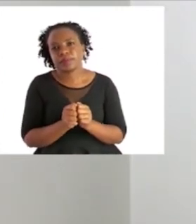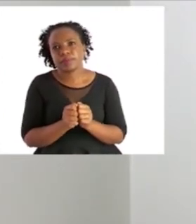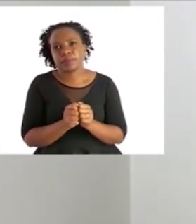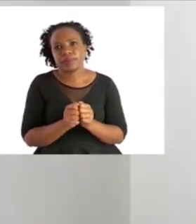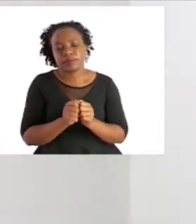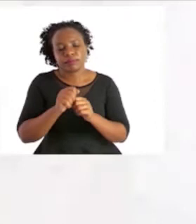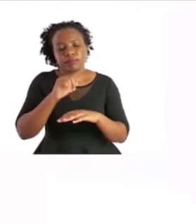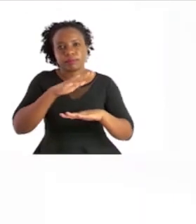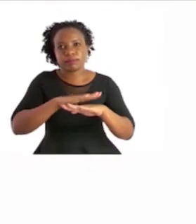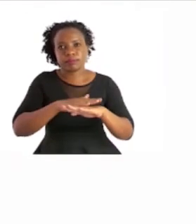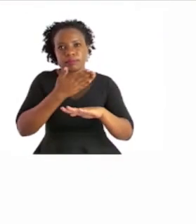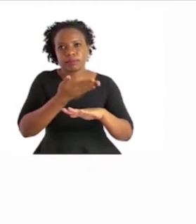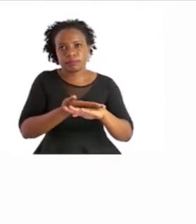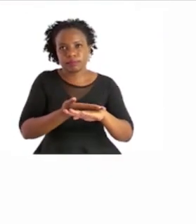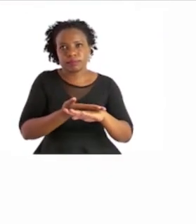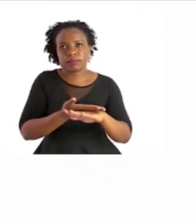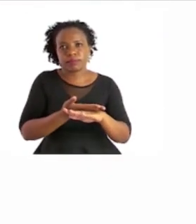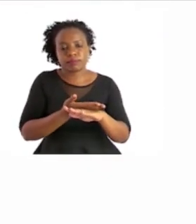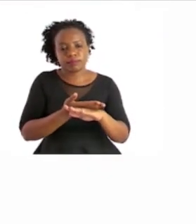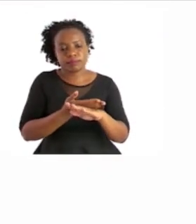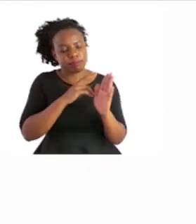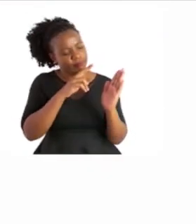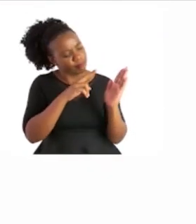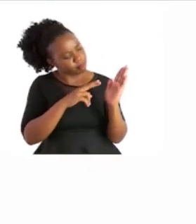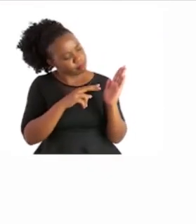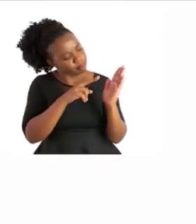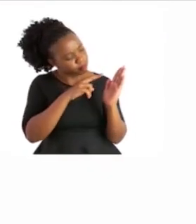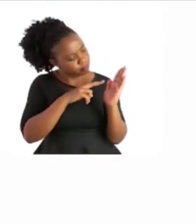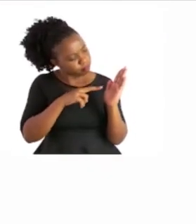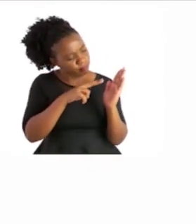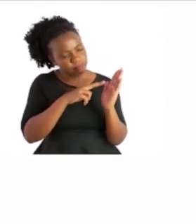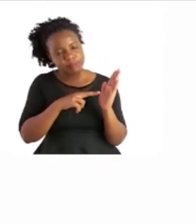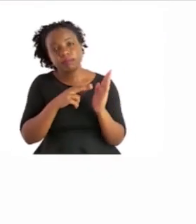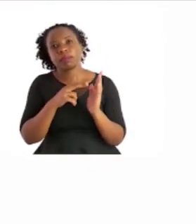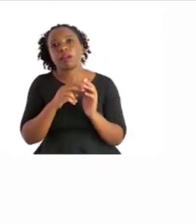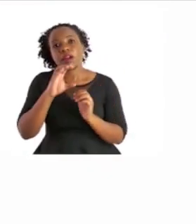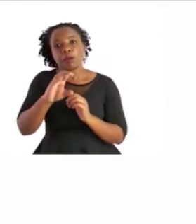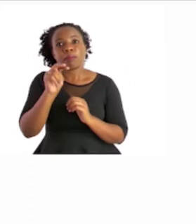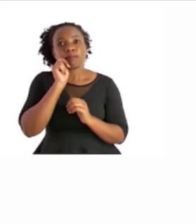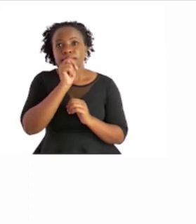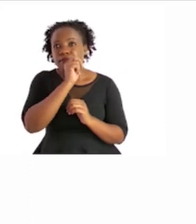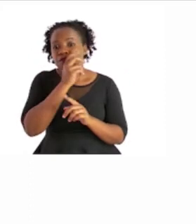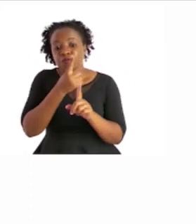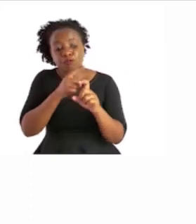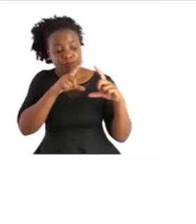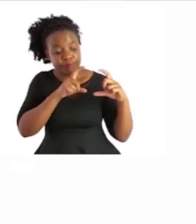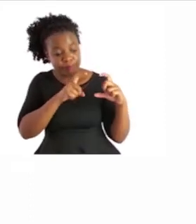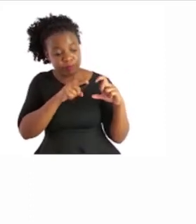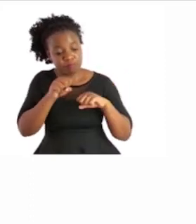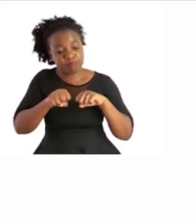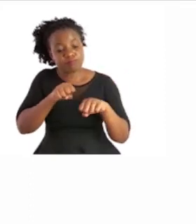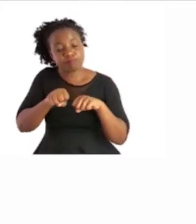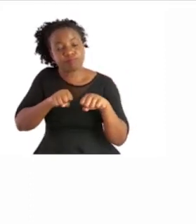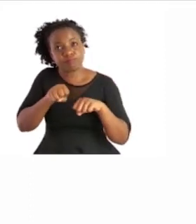For example, a common noun from the picture is a tricycle. Can you see a